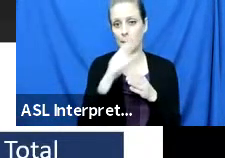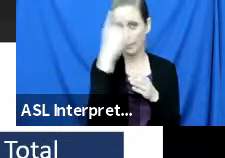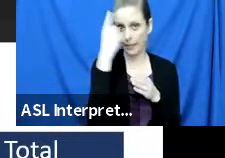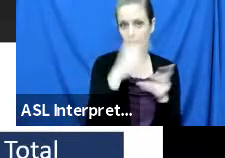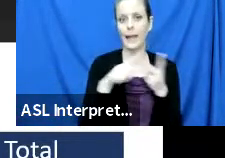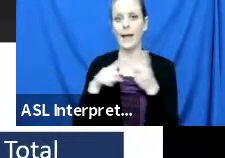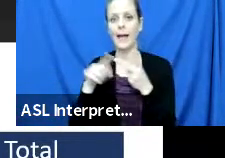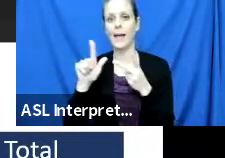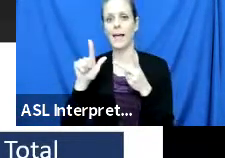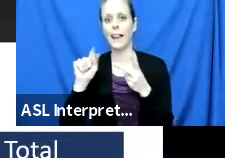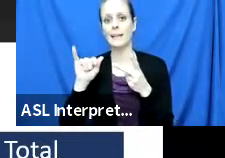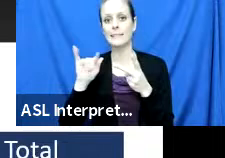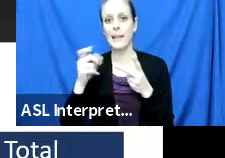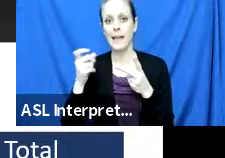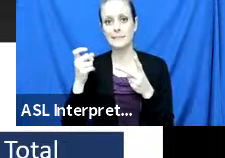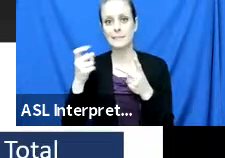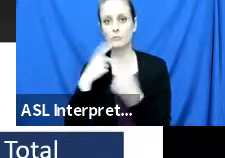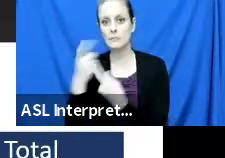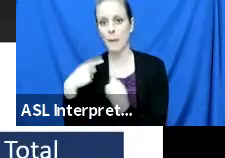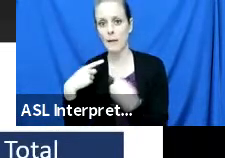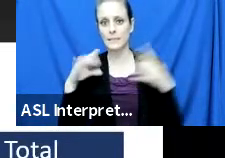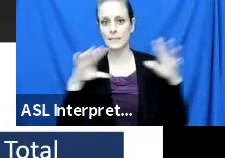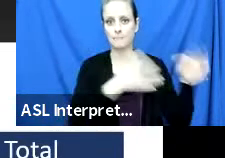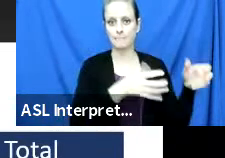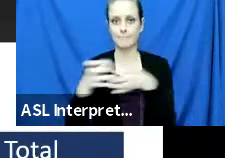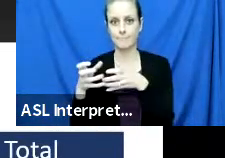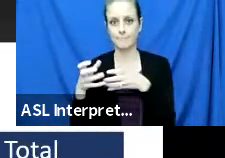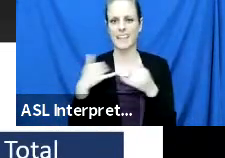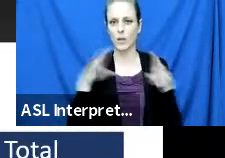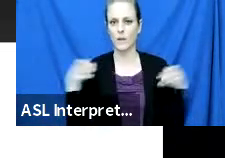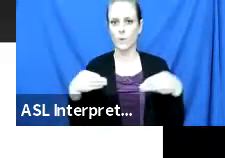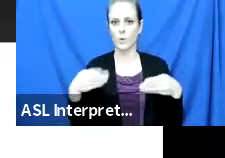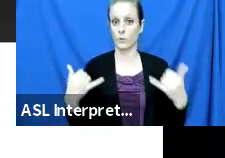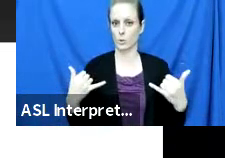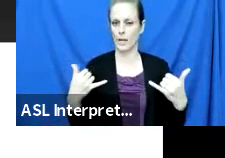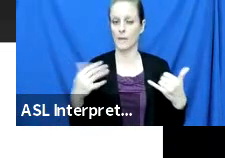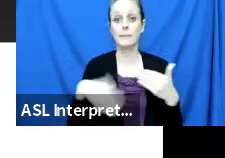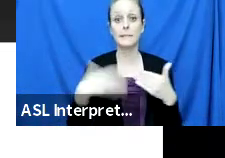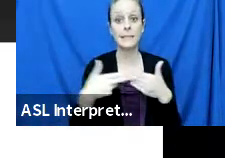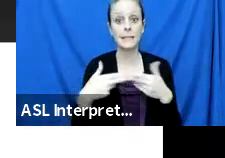respondents who we will kind of focus on for today's talk. Next slide, please.